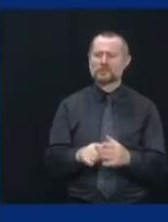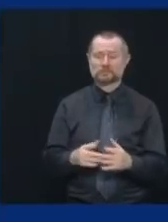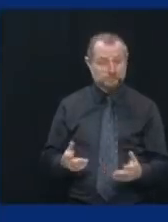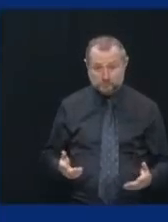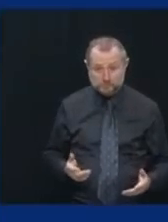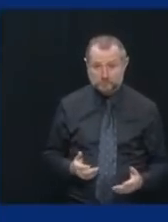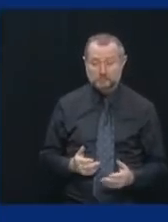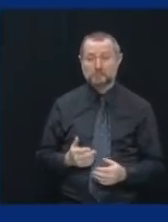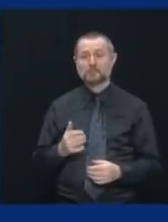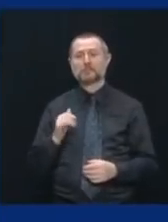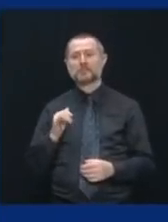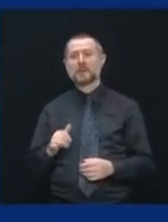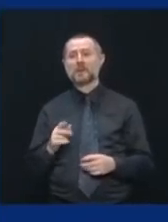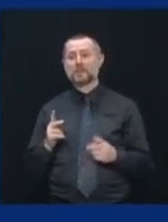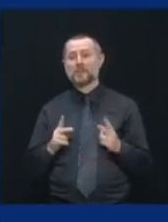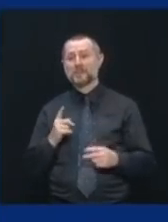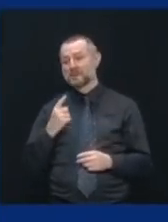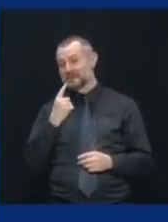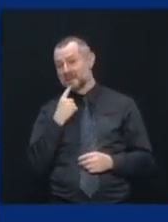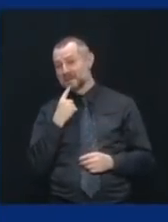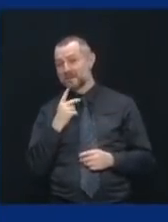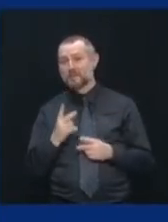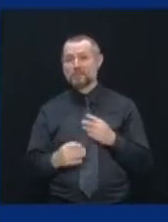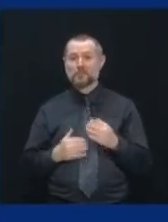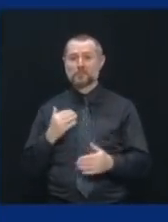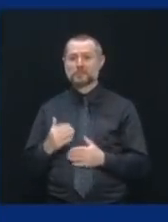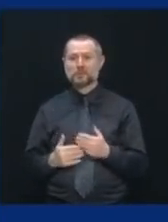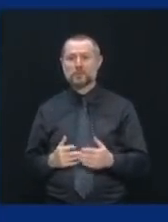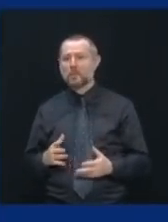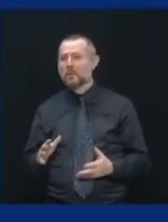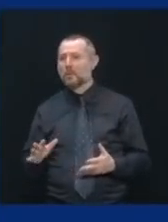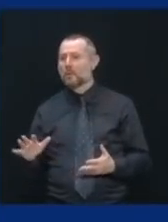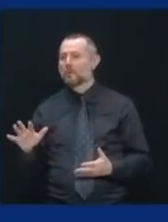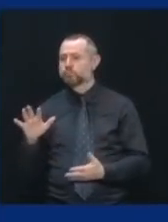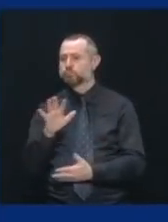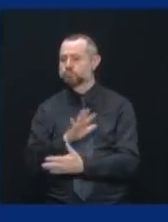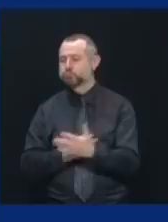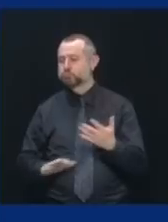tell people who say that the entire process is too confusing